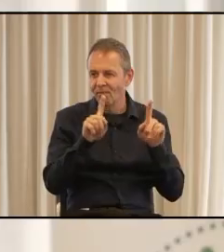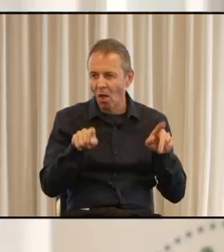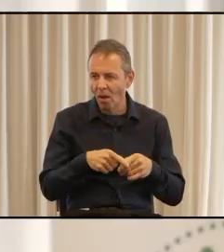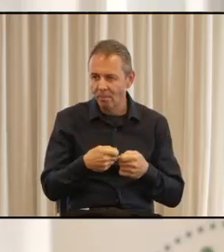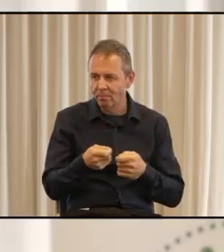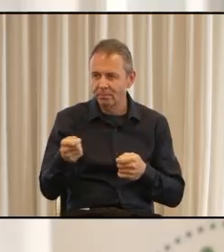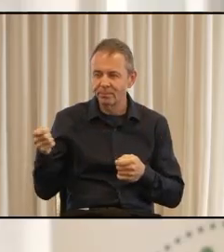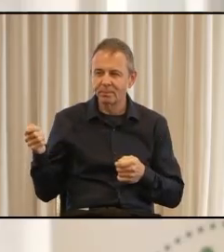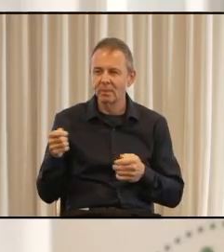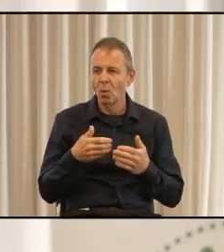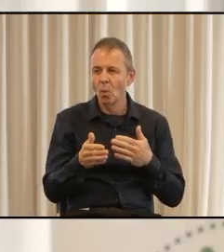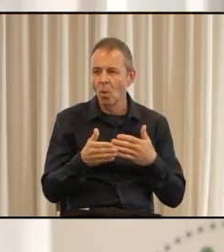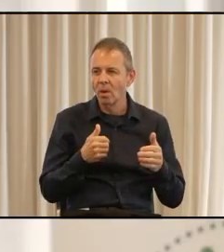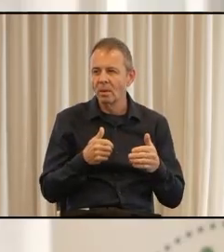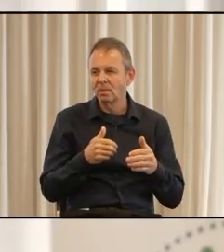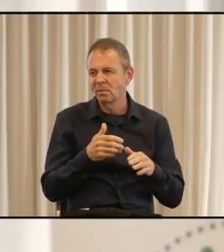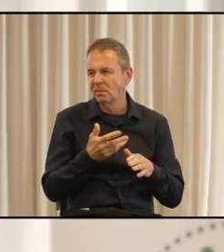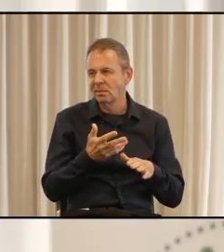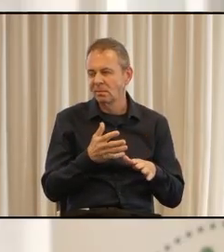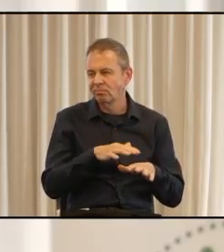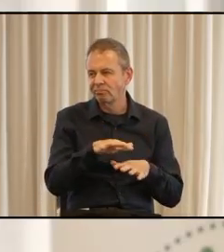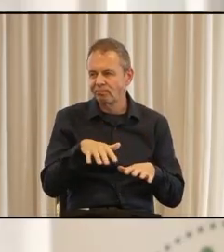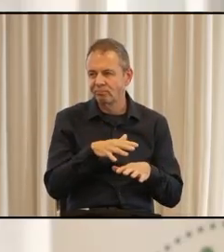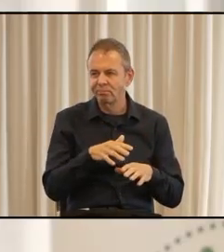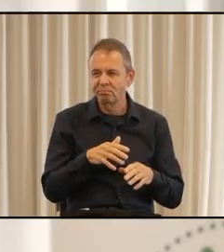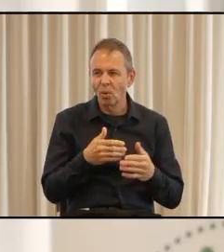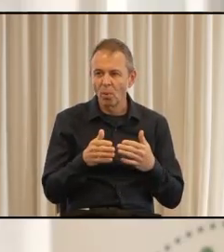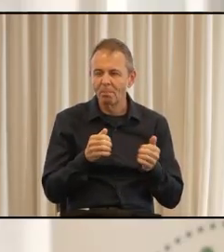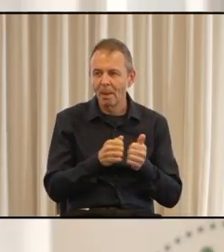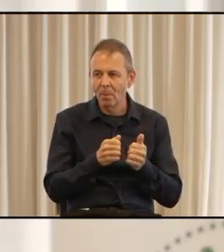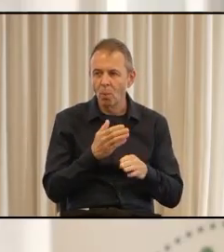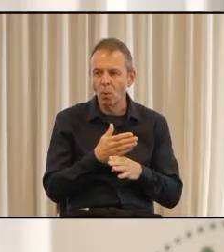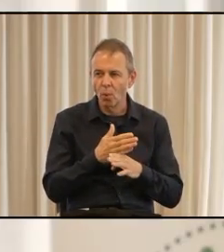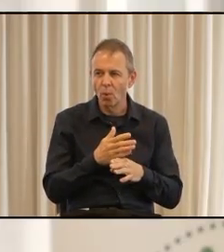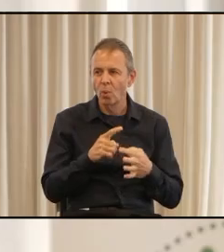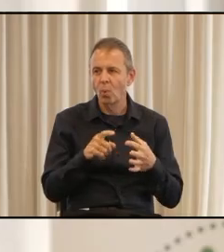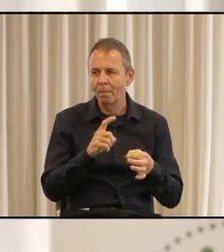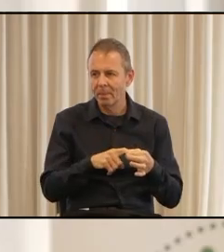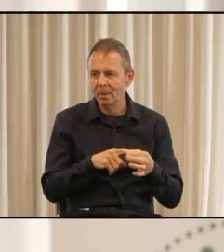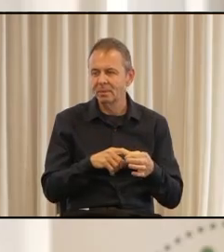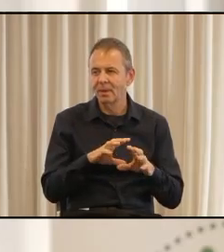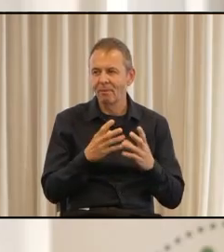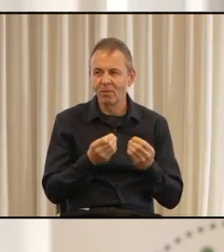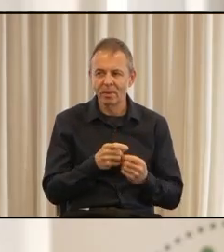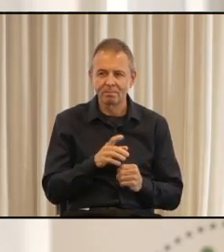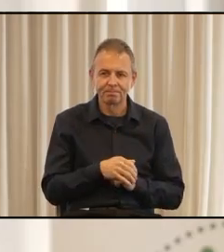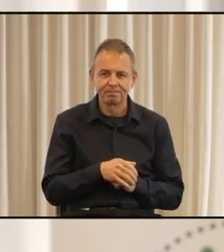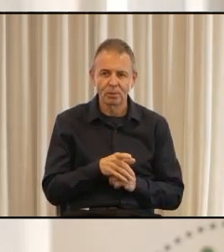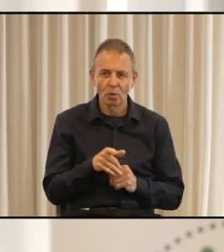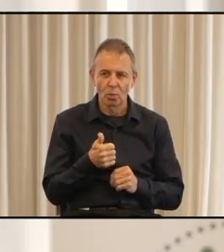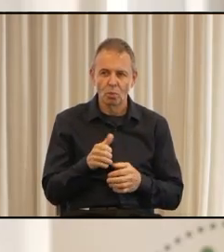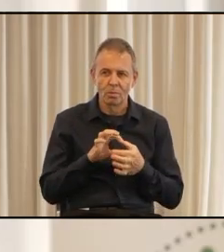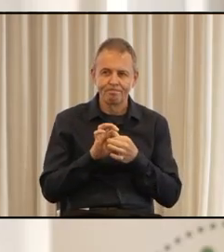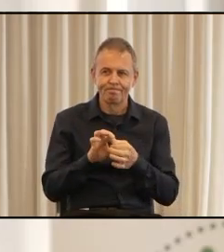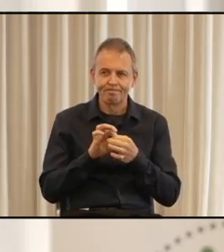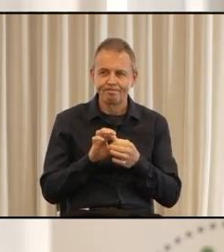space itself and doing the equipment setup and organizing the paperwork of how it all goes about. And so there was a great connection into